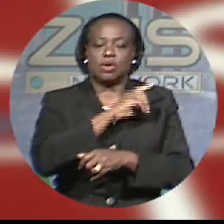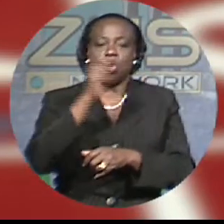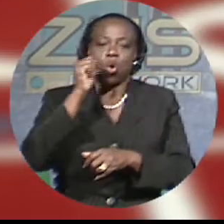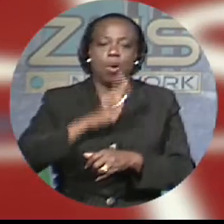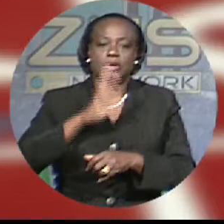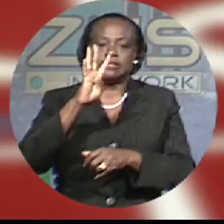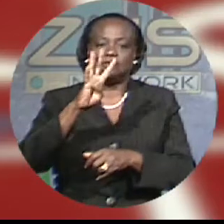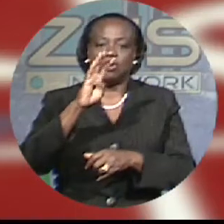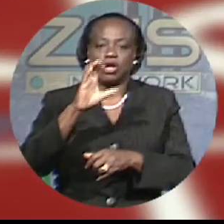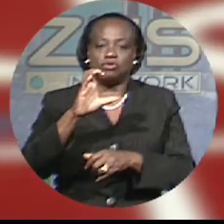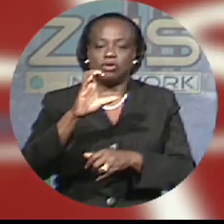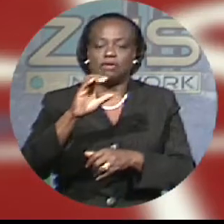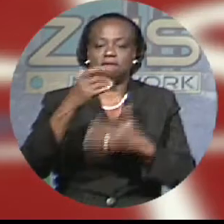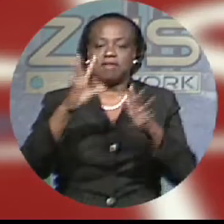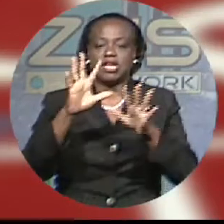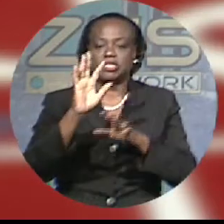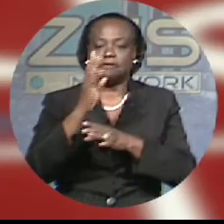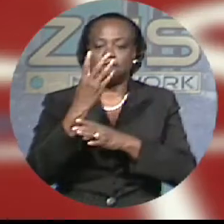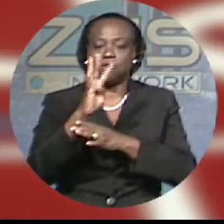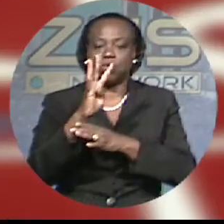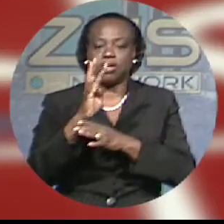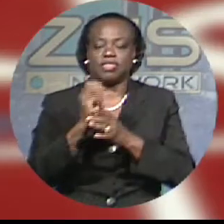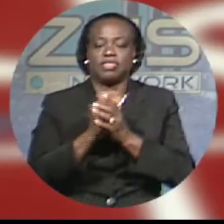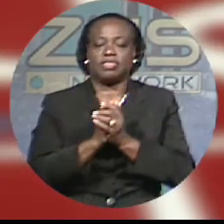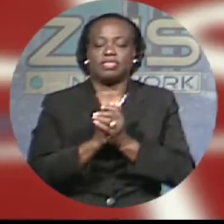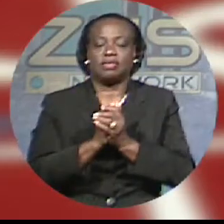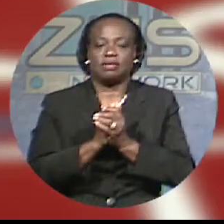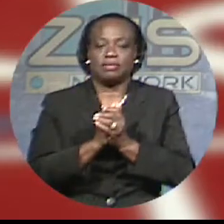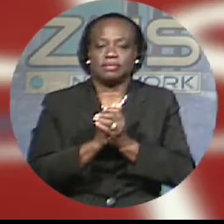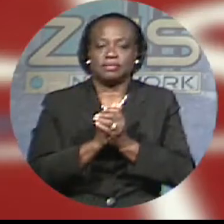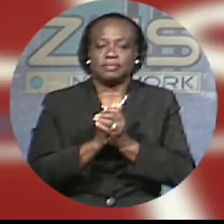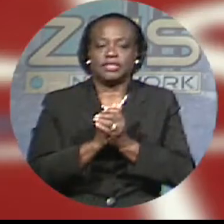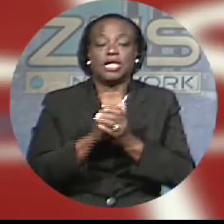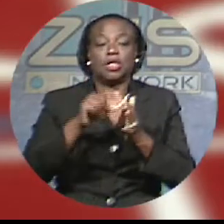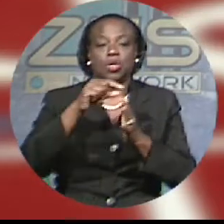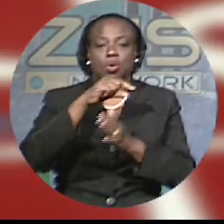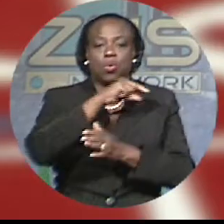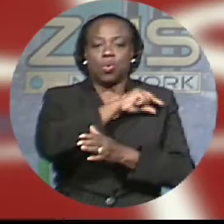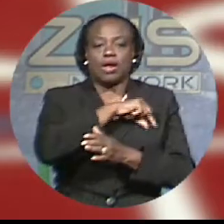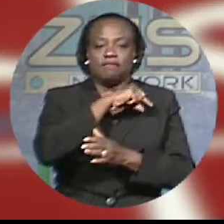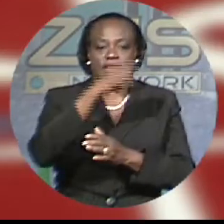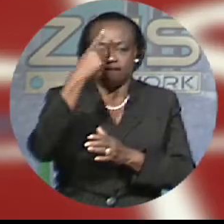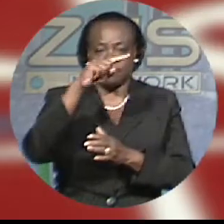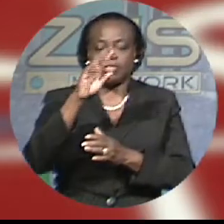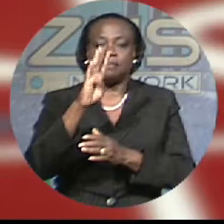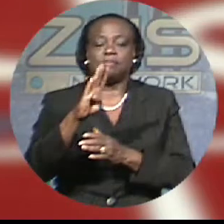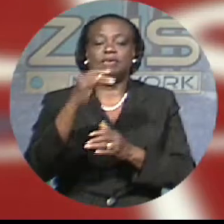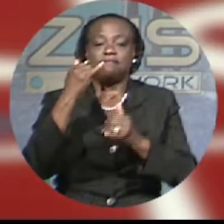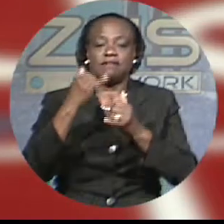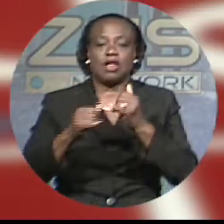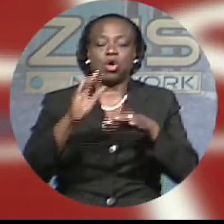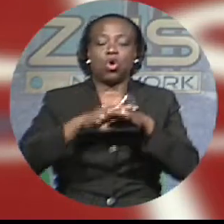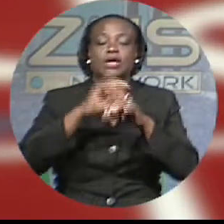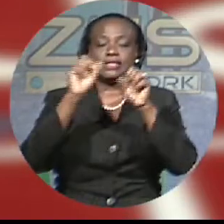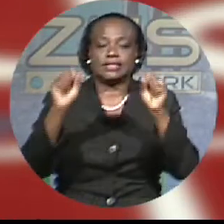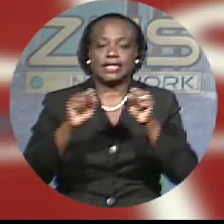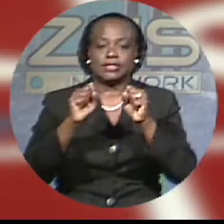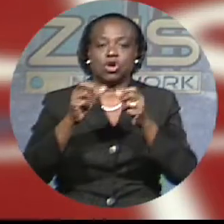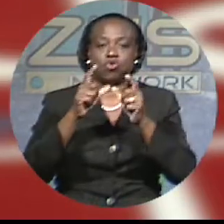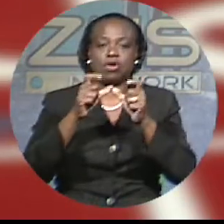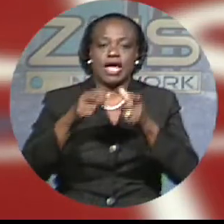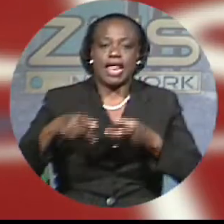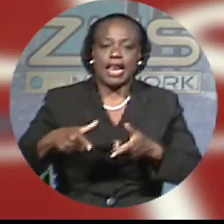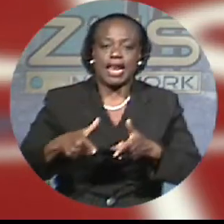She finished her heat 4th in 55.74. That, too, a qualifier for the B final on Saturday, where she will run out of lane number